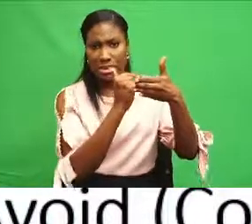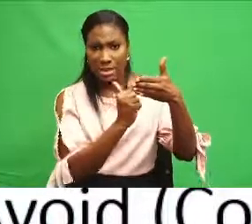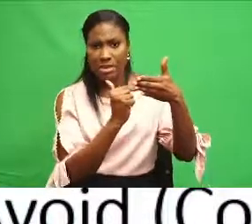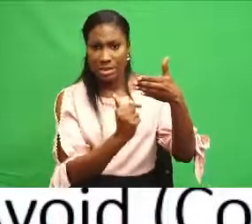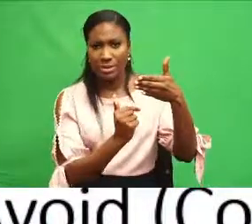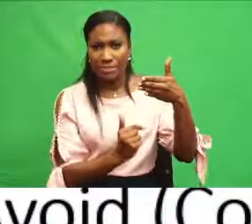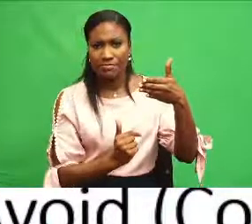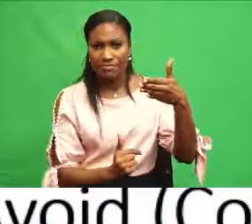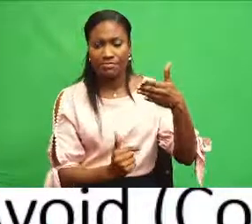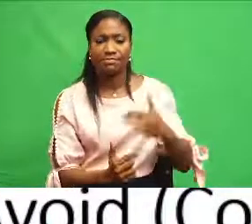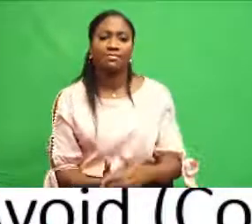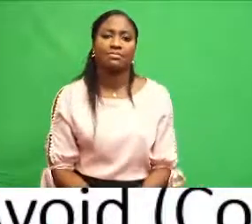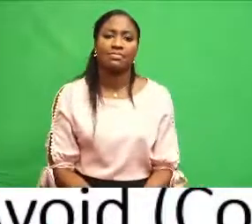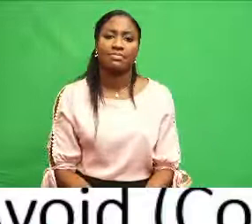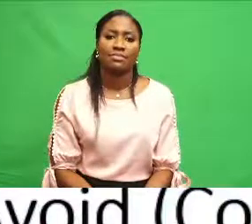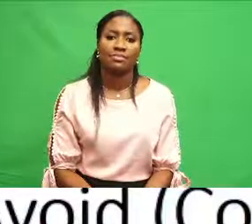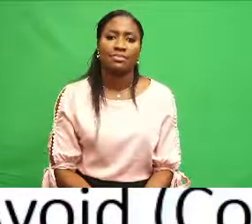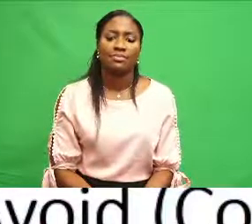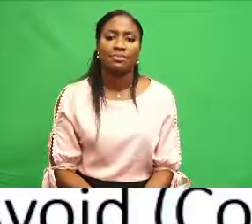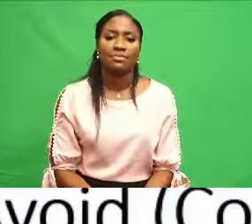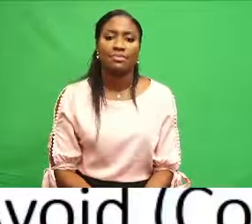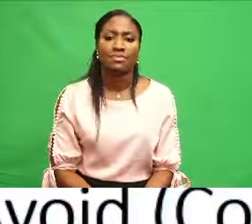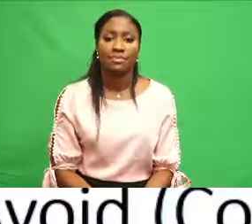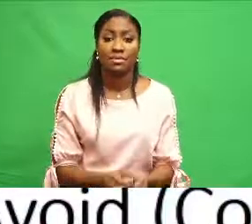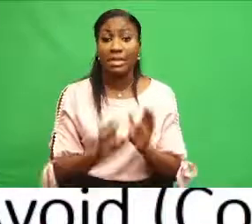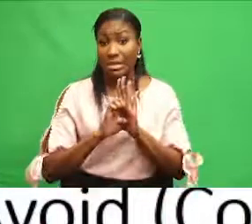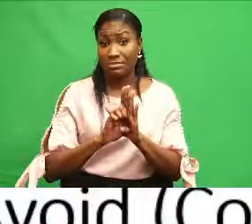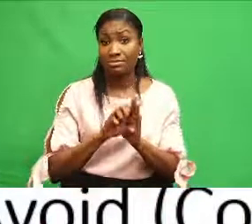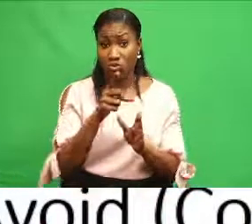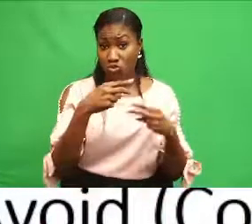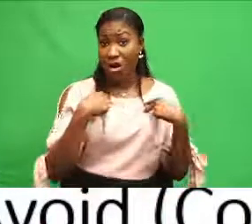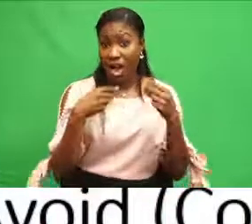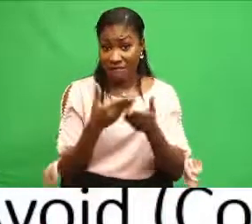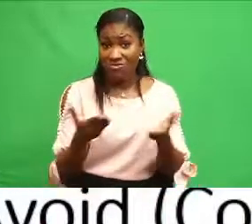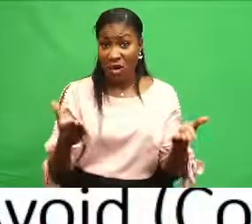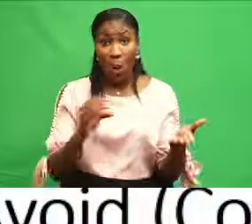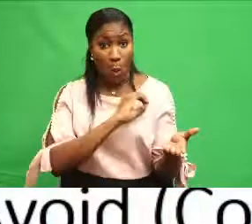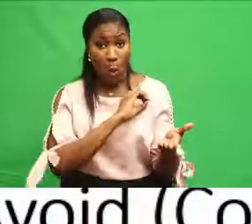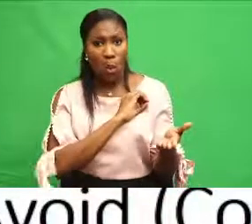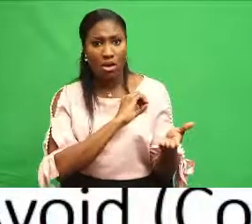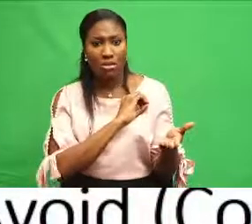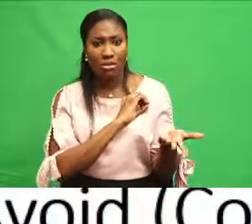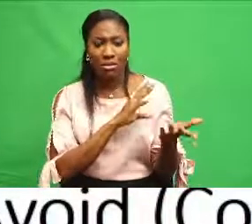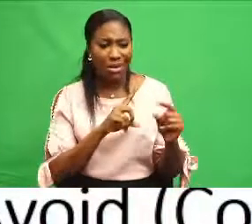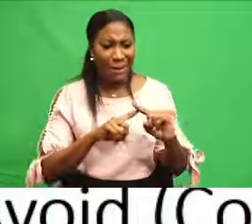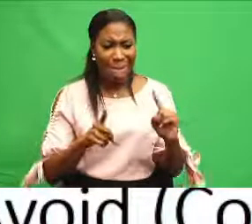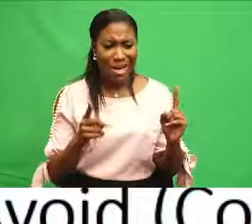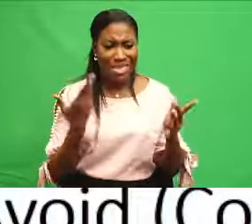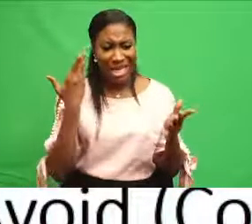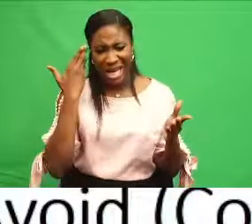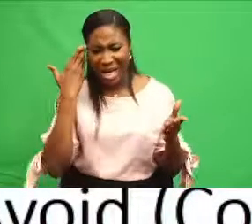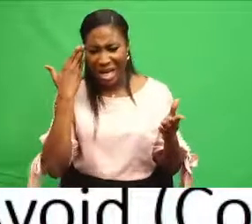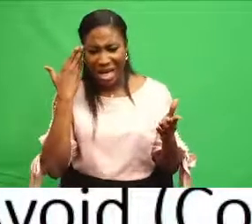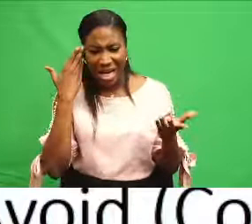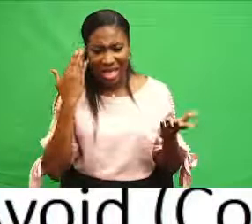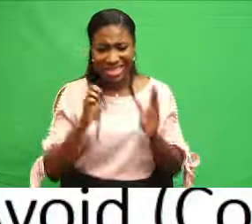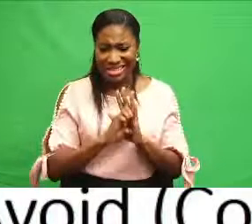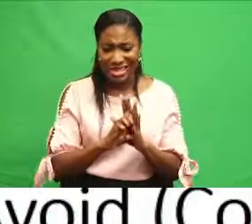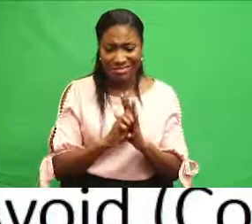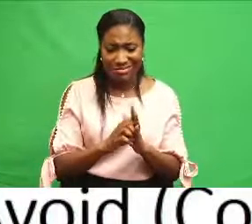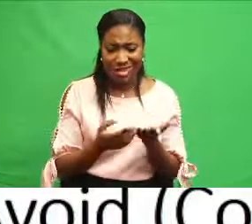comprise. So if you might own stuff and you really don't have any title to it, you have no